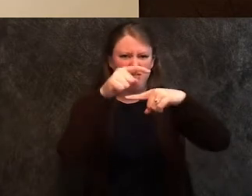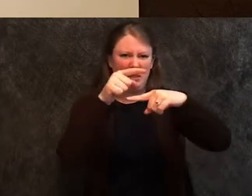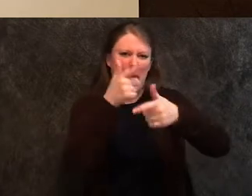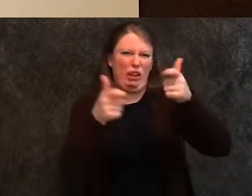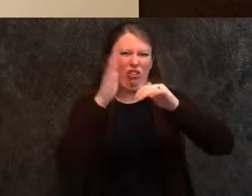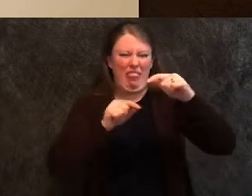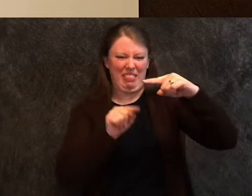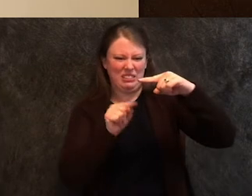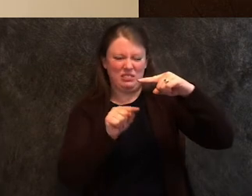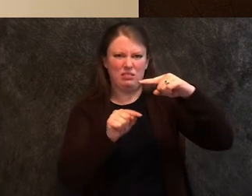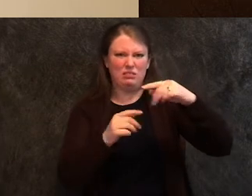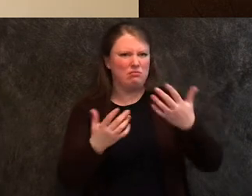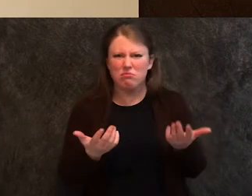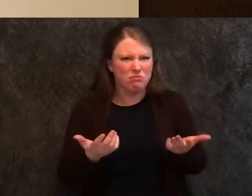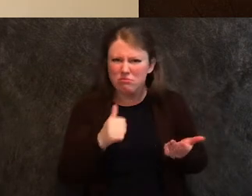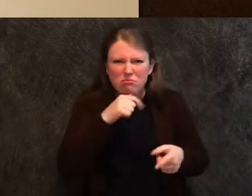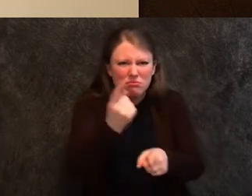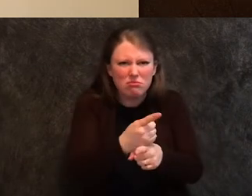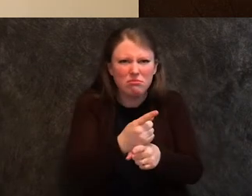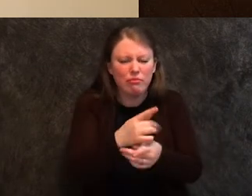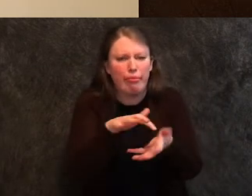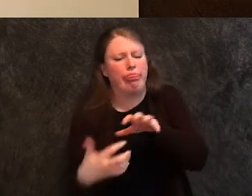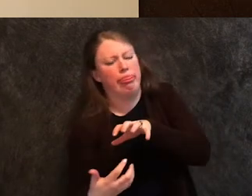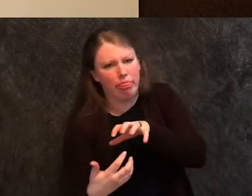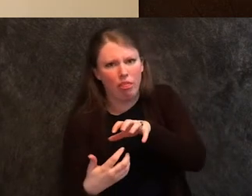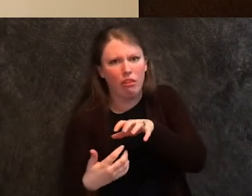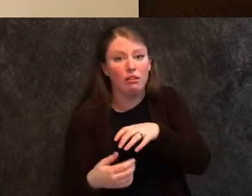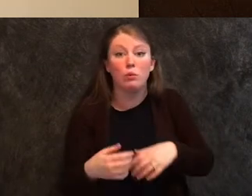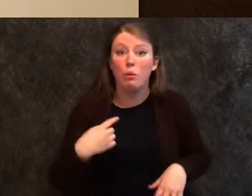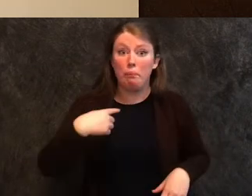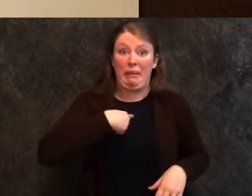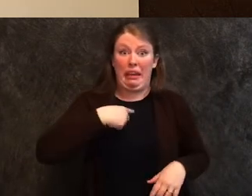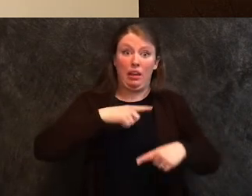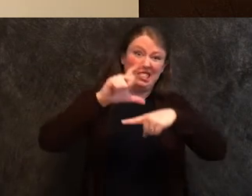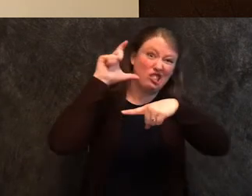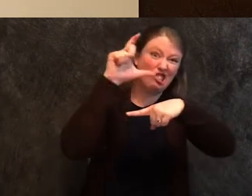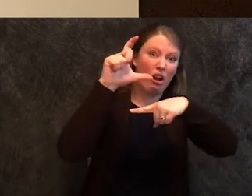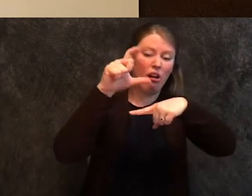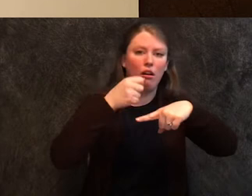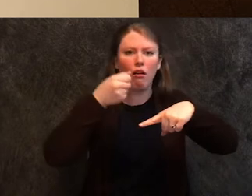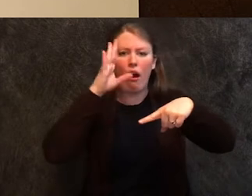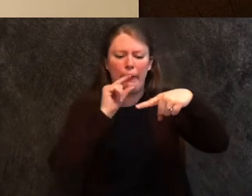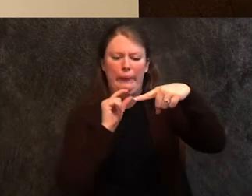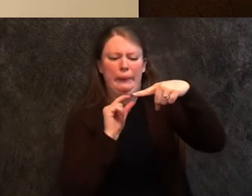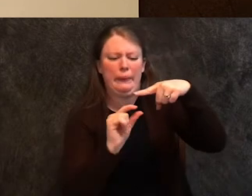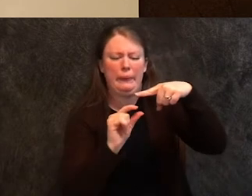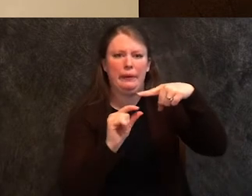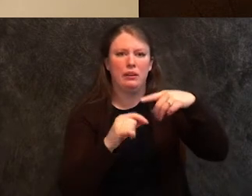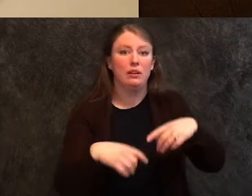you know, this is like when I do this, me over God, or maybe my circumstances